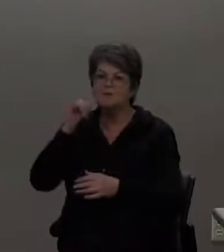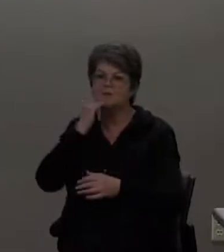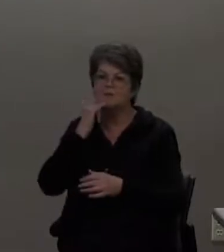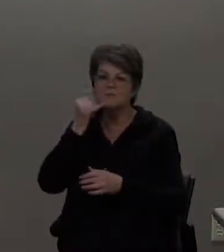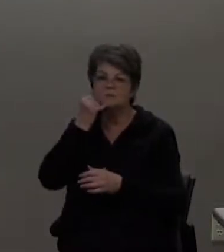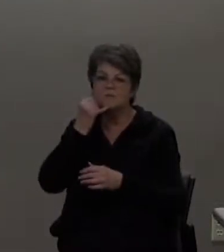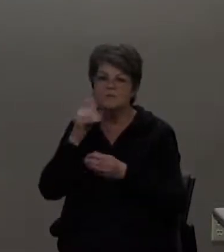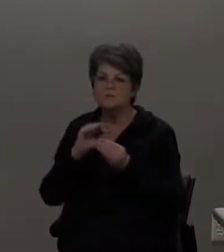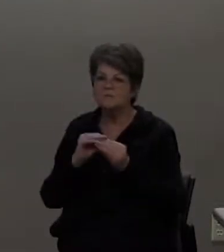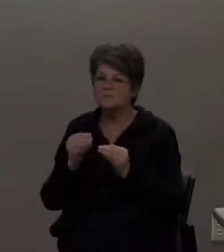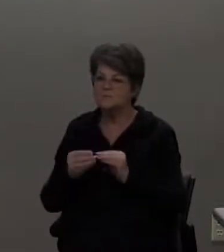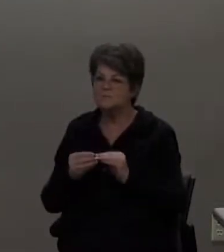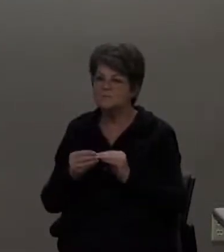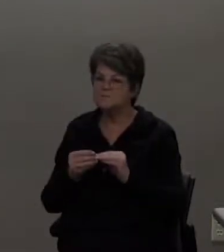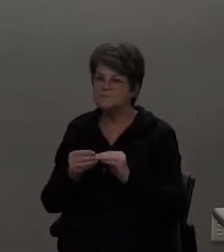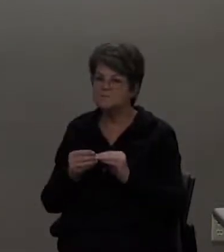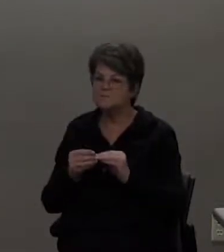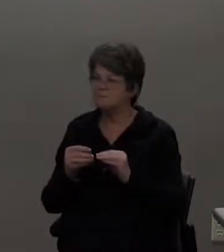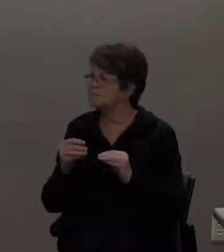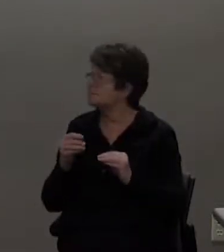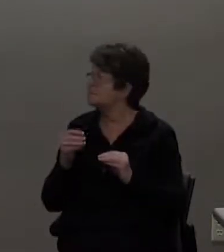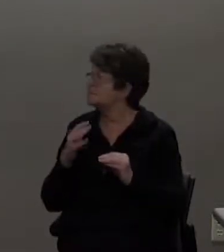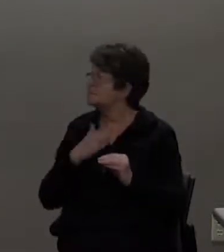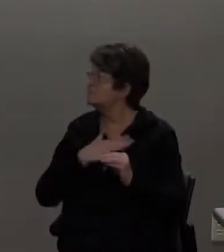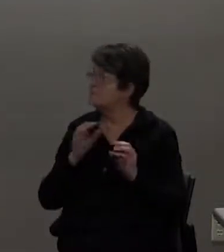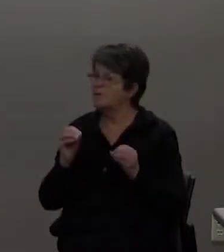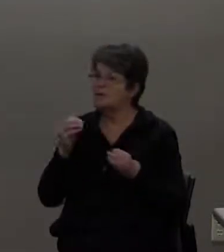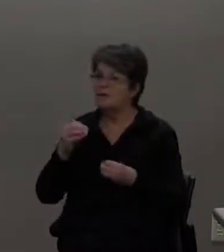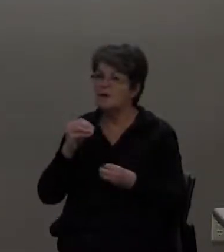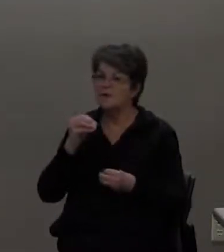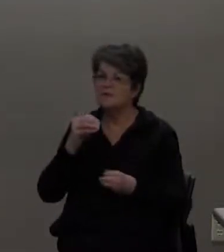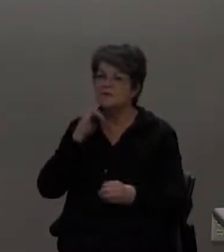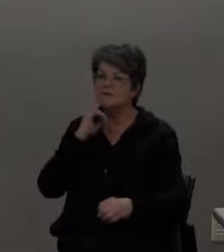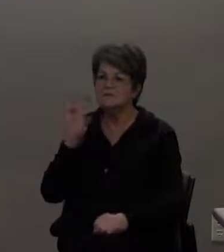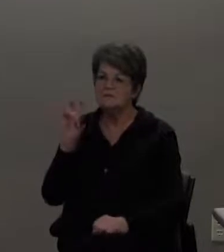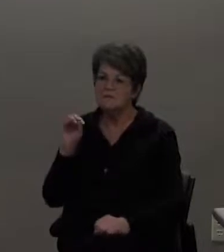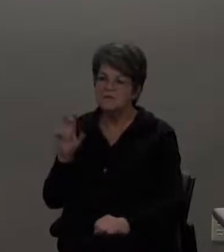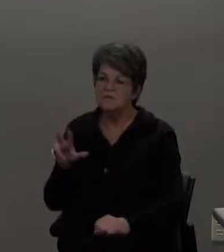phone? Well, my office line is